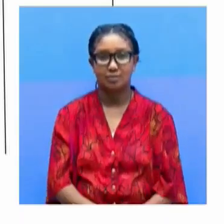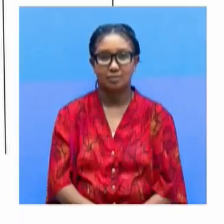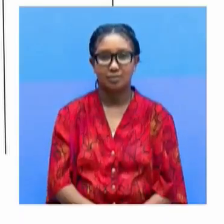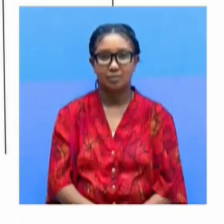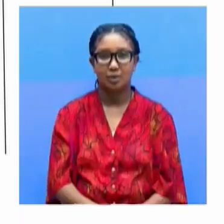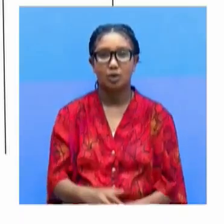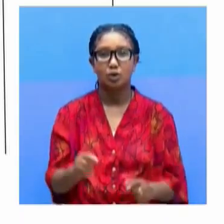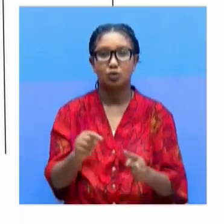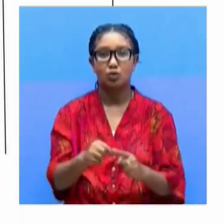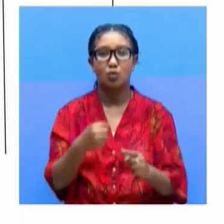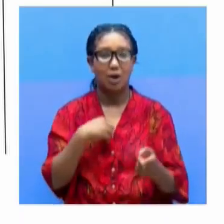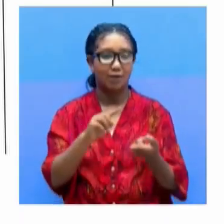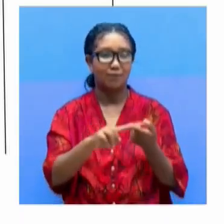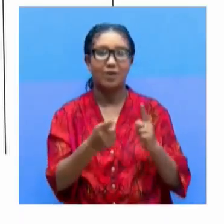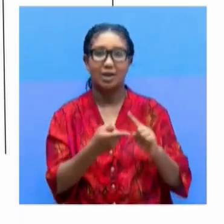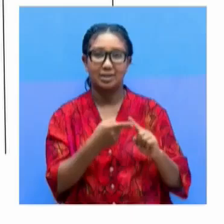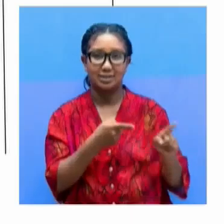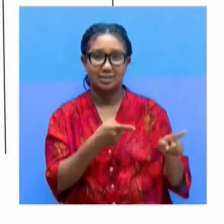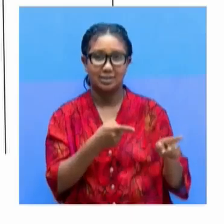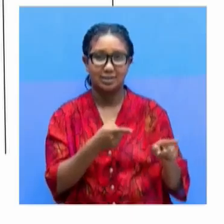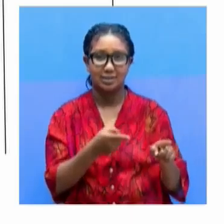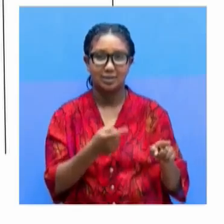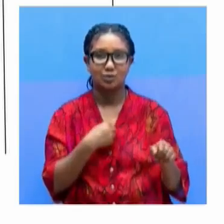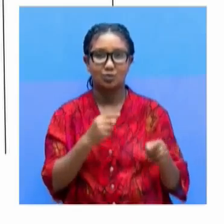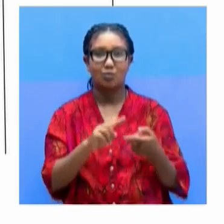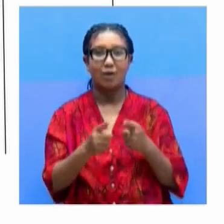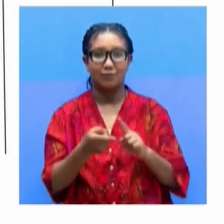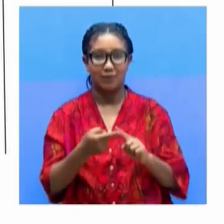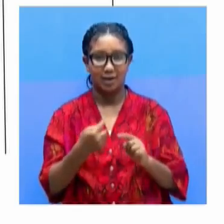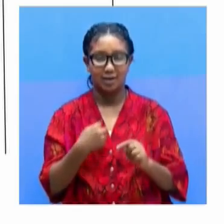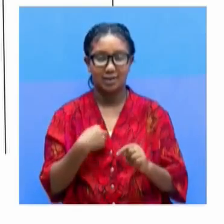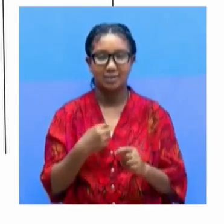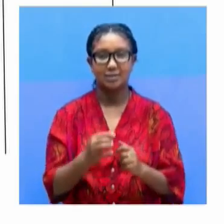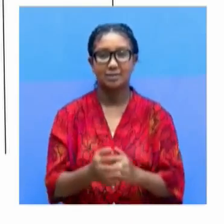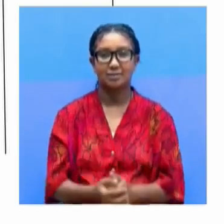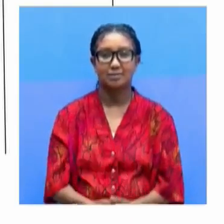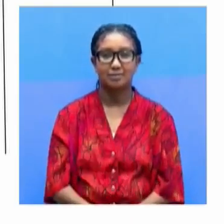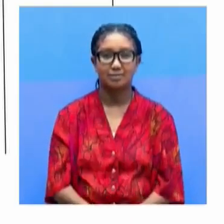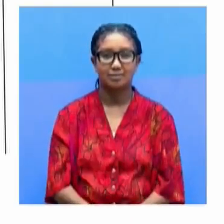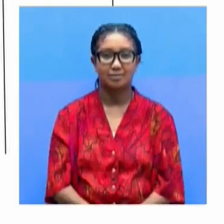to my friends, to my friend.